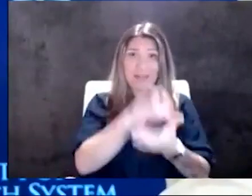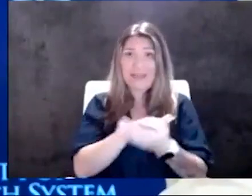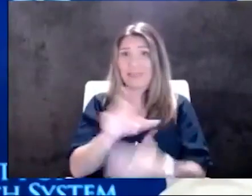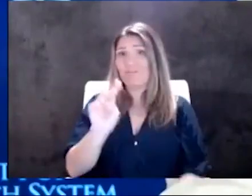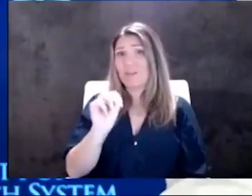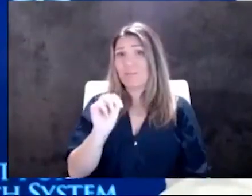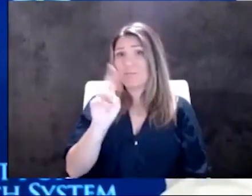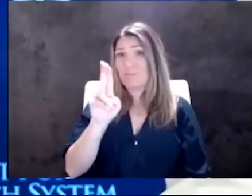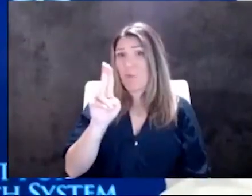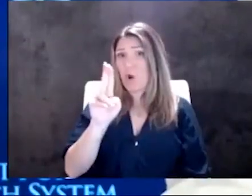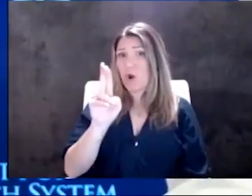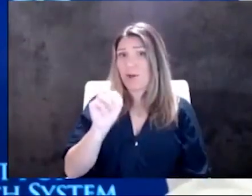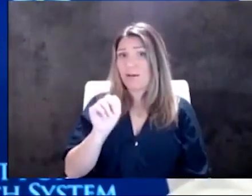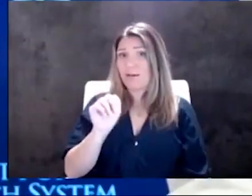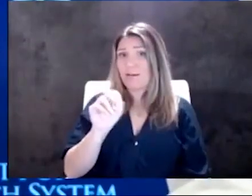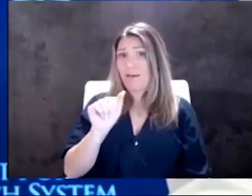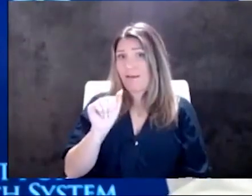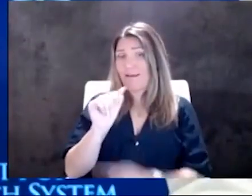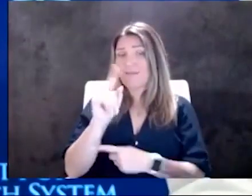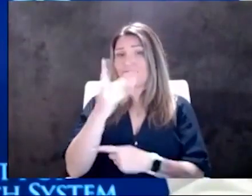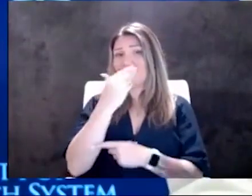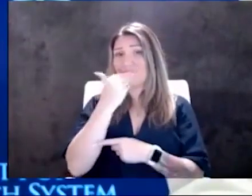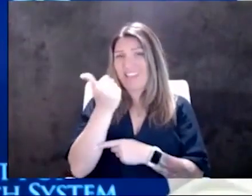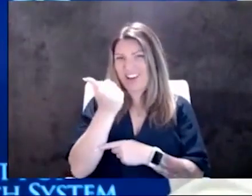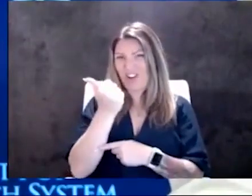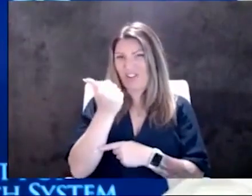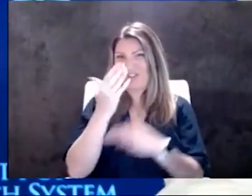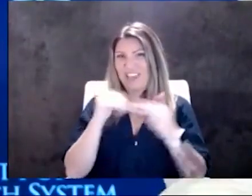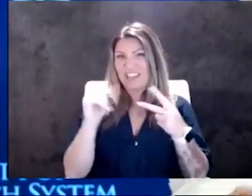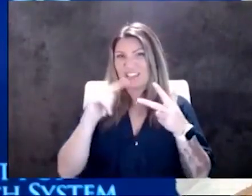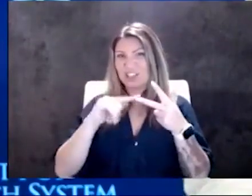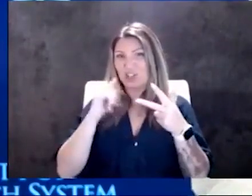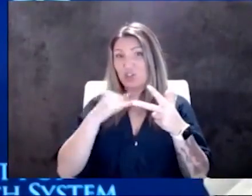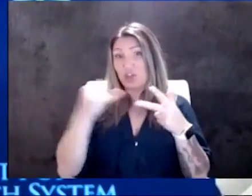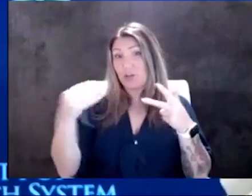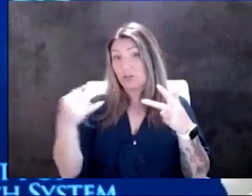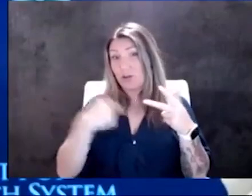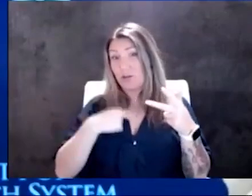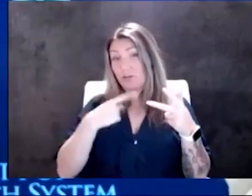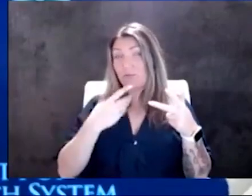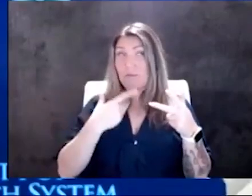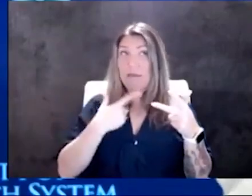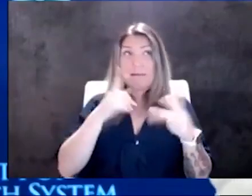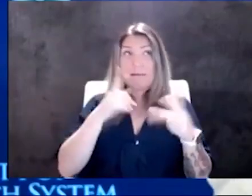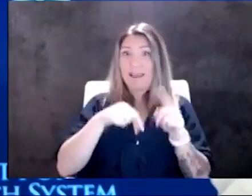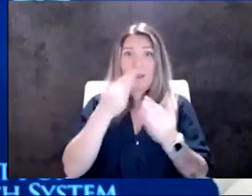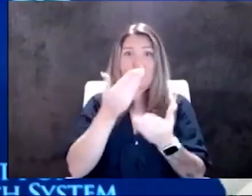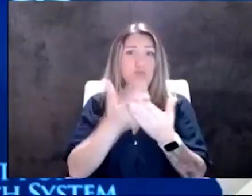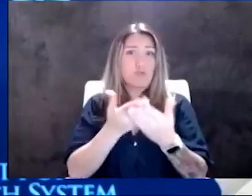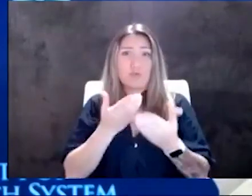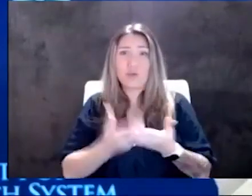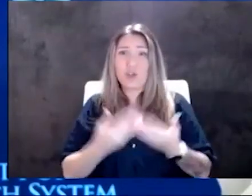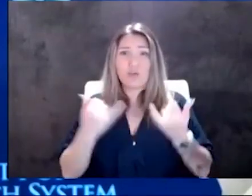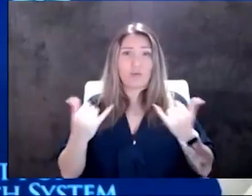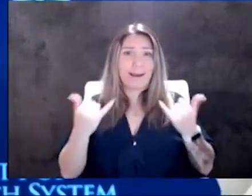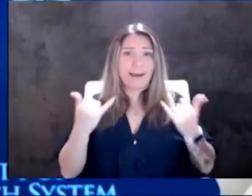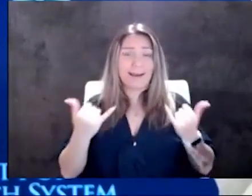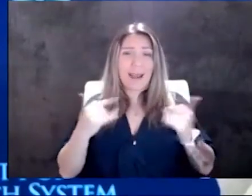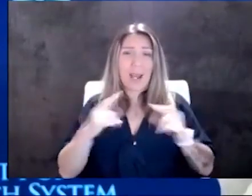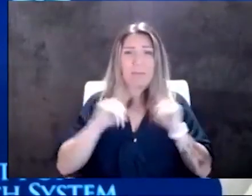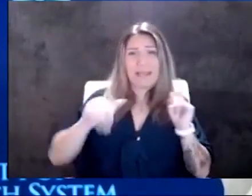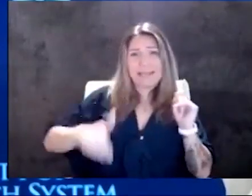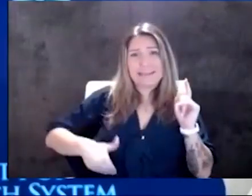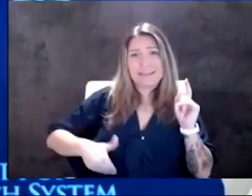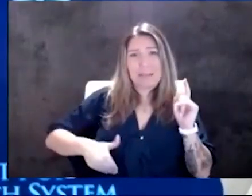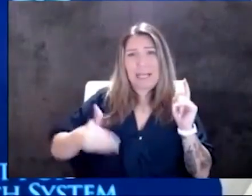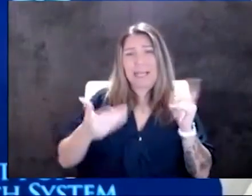instinct is that they're a little better than the J&J ones. I can't prove that to you right now. This is my gut feeling.